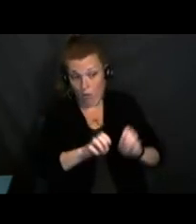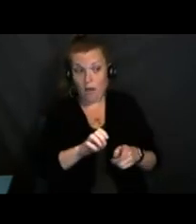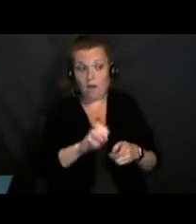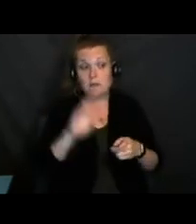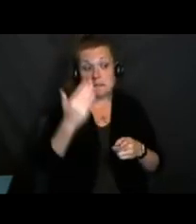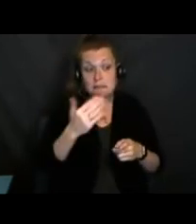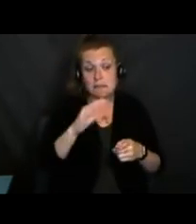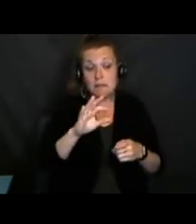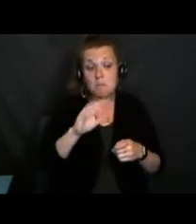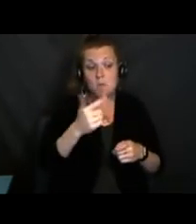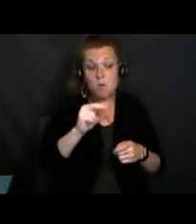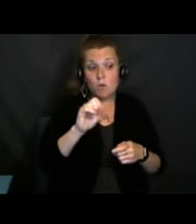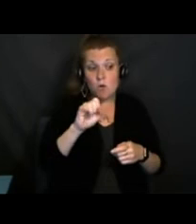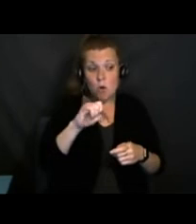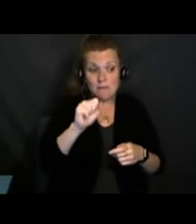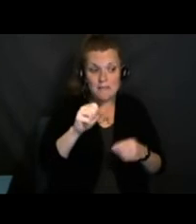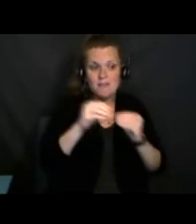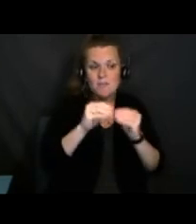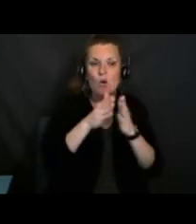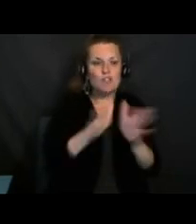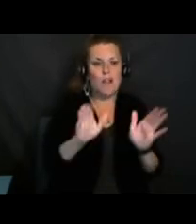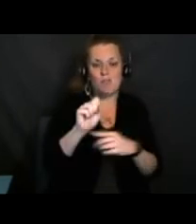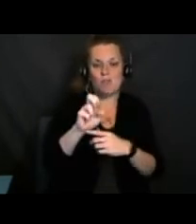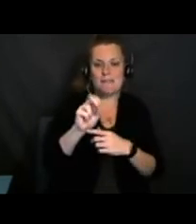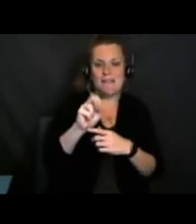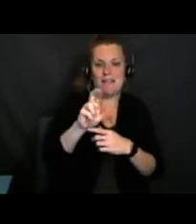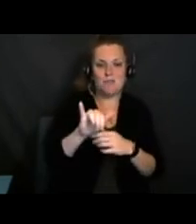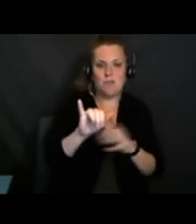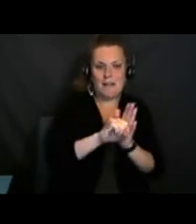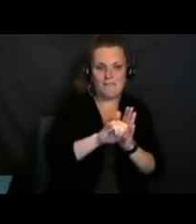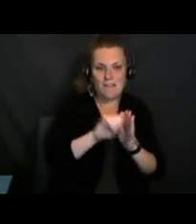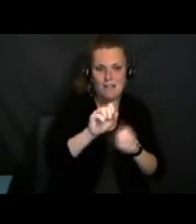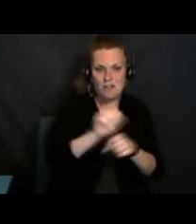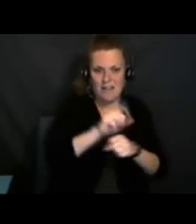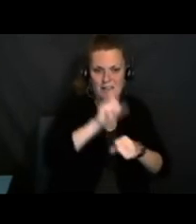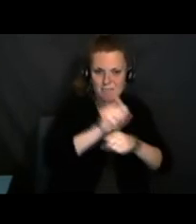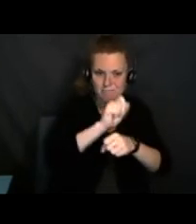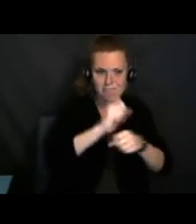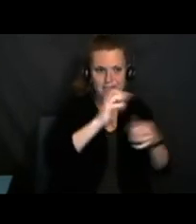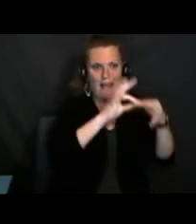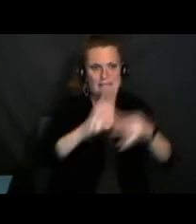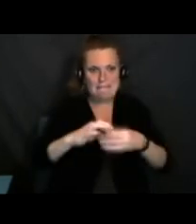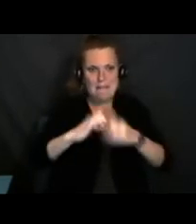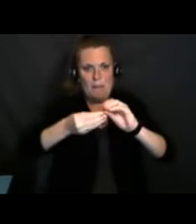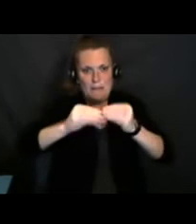general sensory identification task that has nothing to do with numbers in the task in